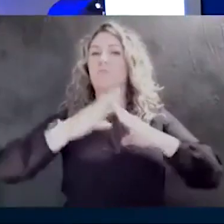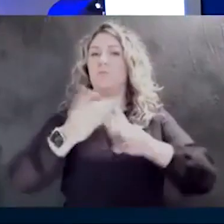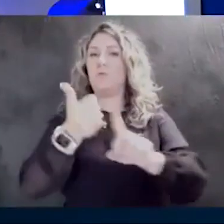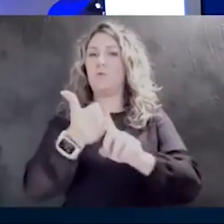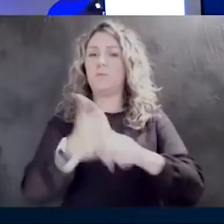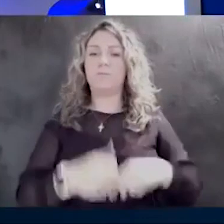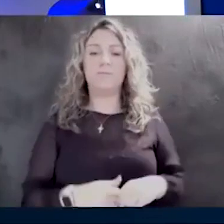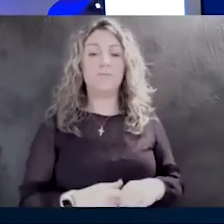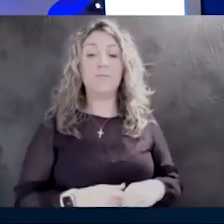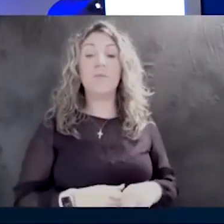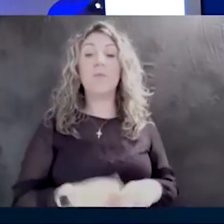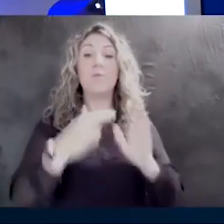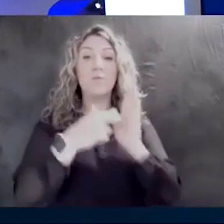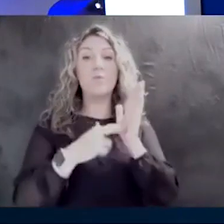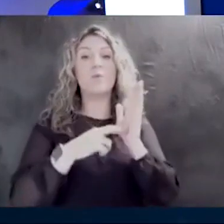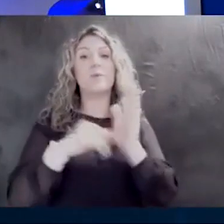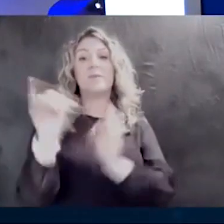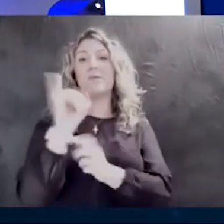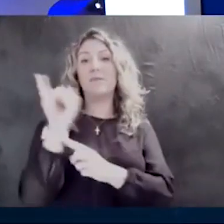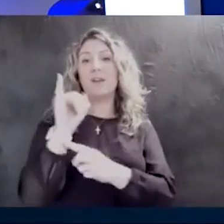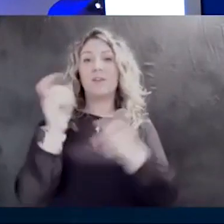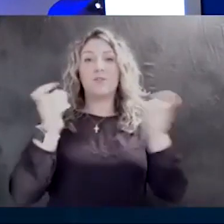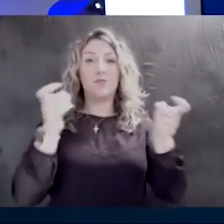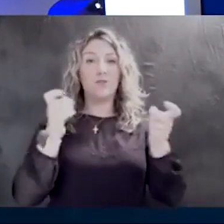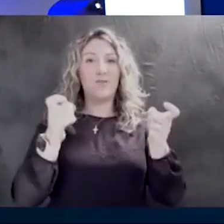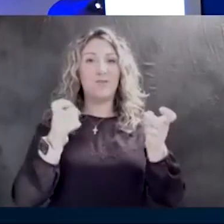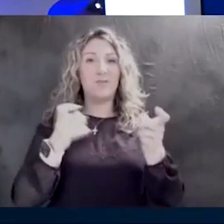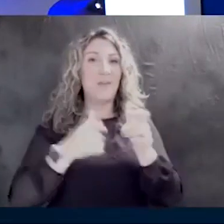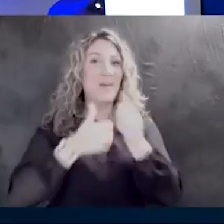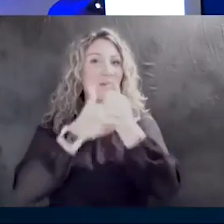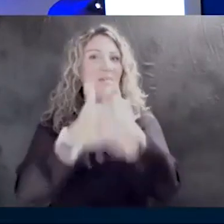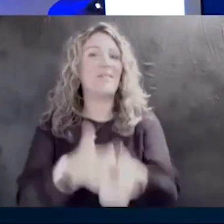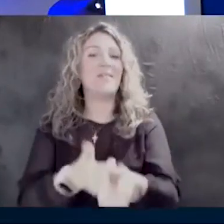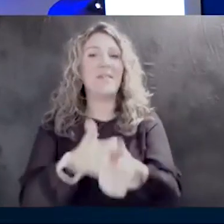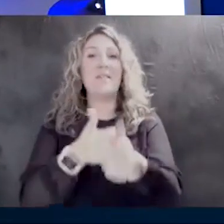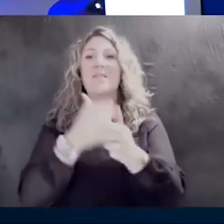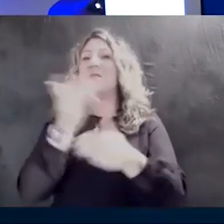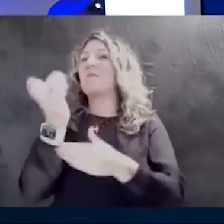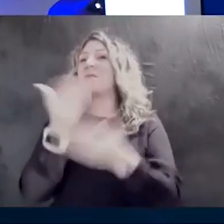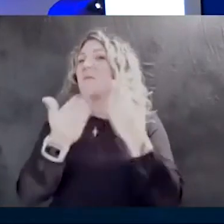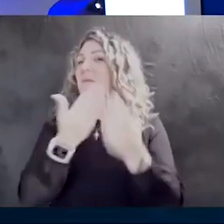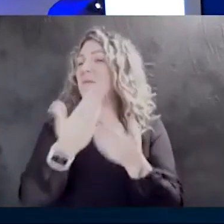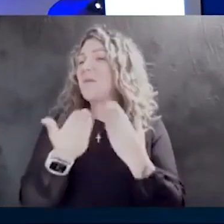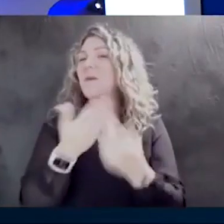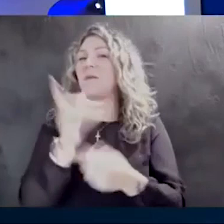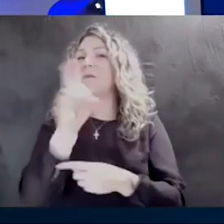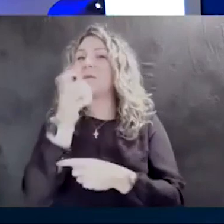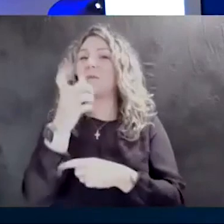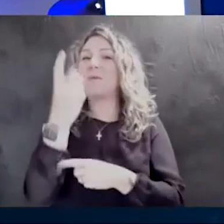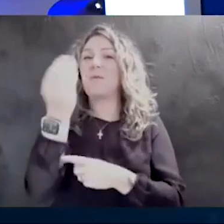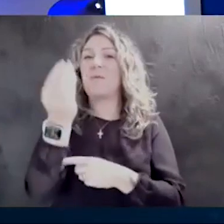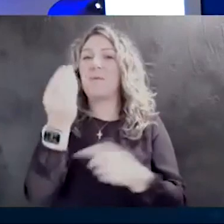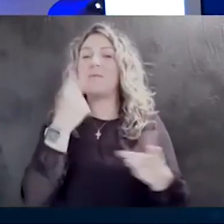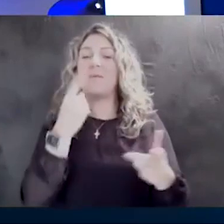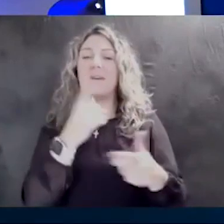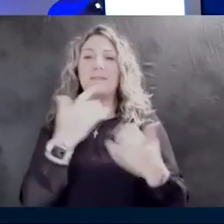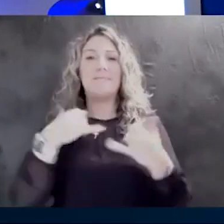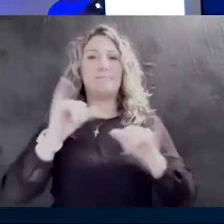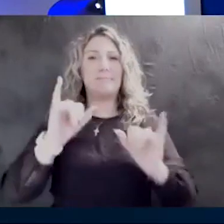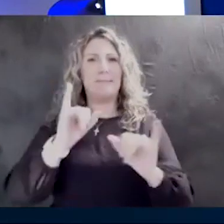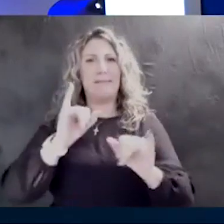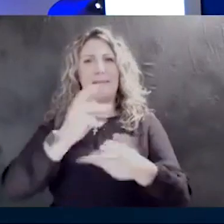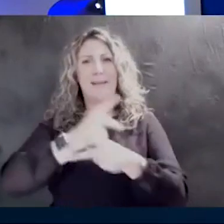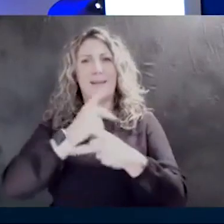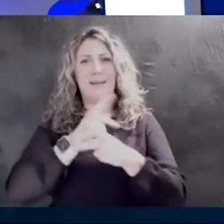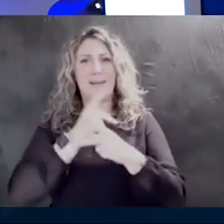rules of infection control travel with you. That's right, wherever you go, and they still keep you safe. Look at all the chief medical officers with